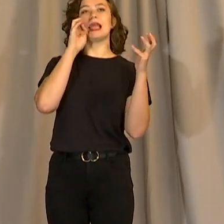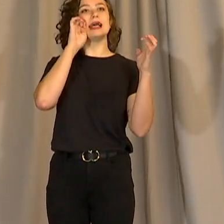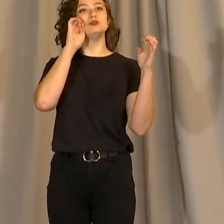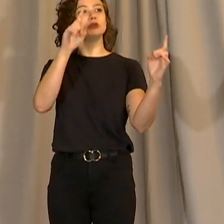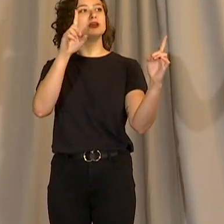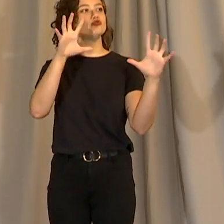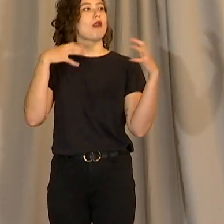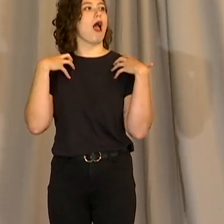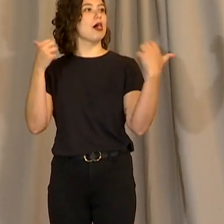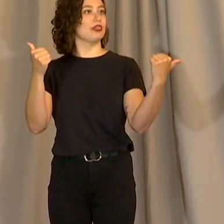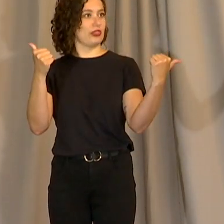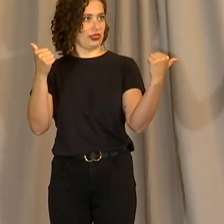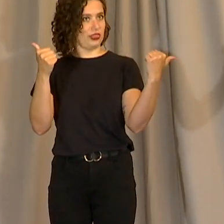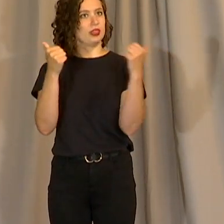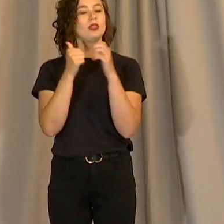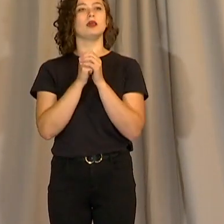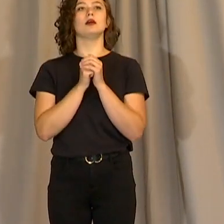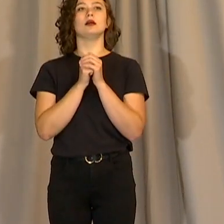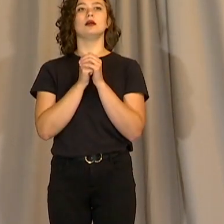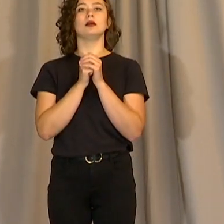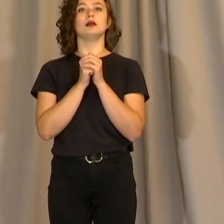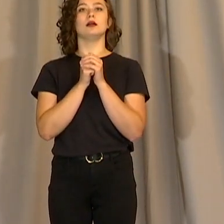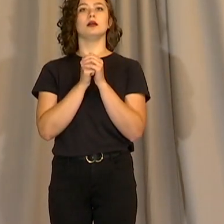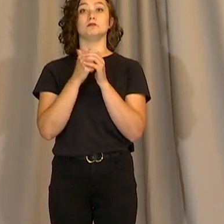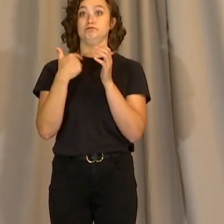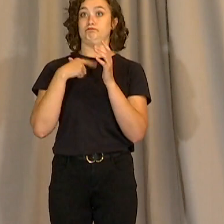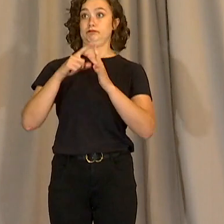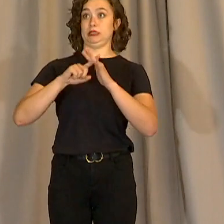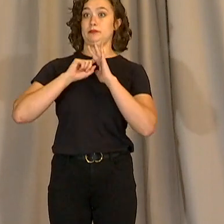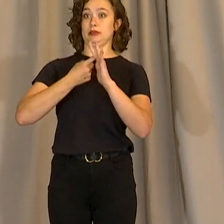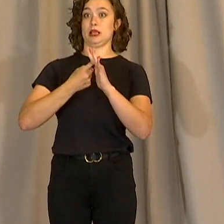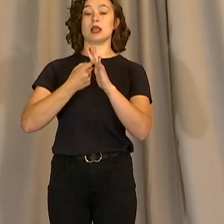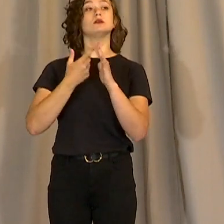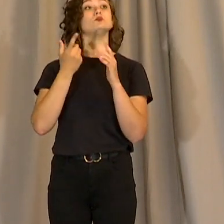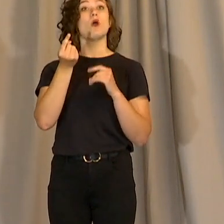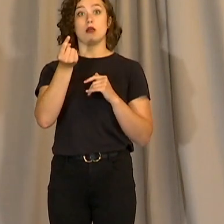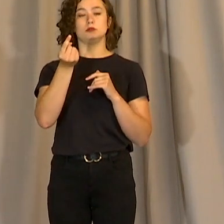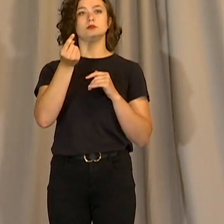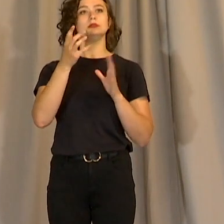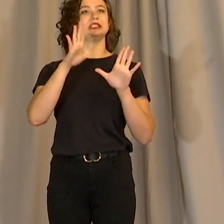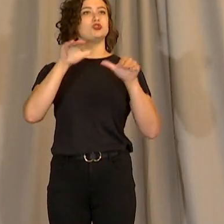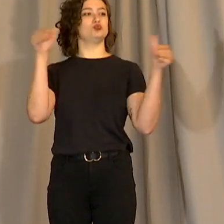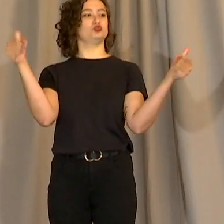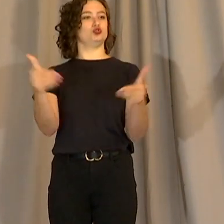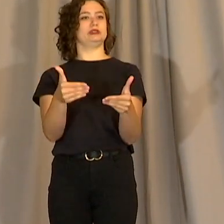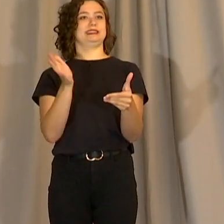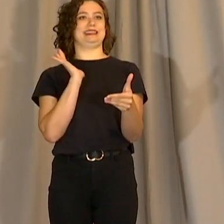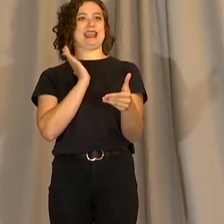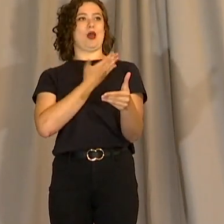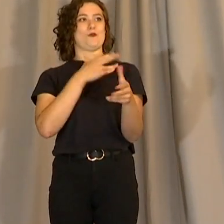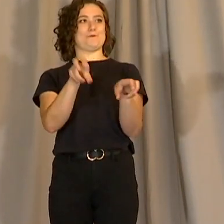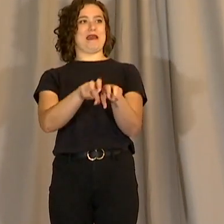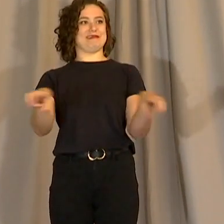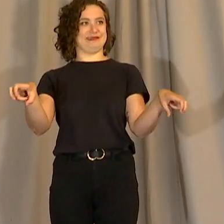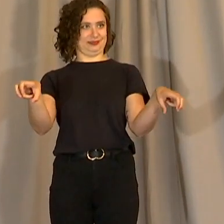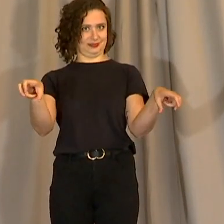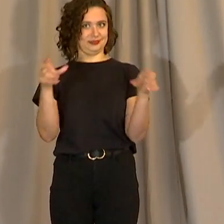and I am going to begin with introducing our esteemed panelists.